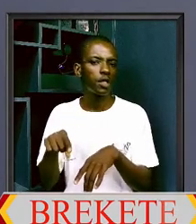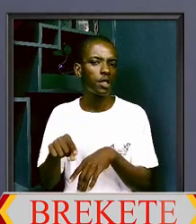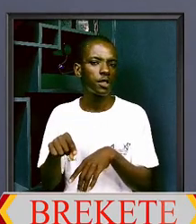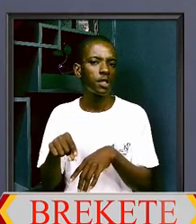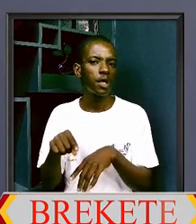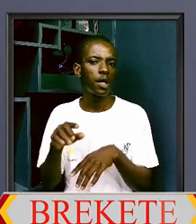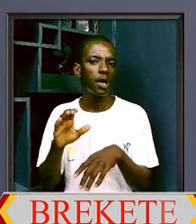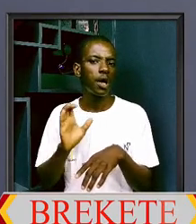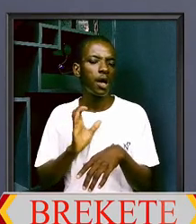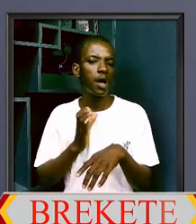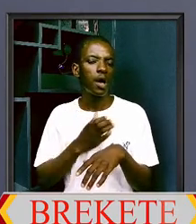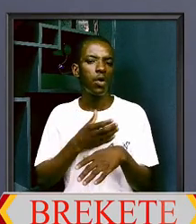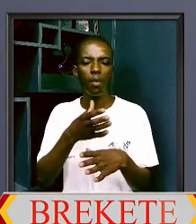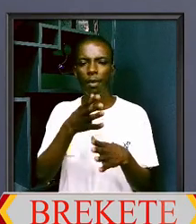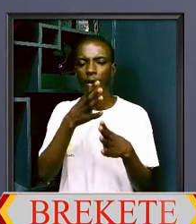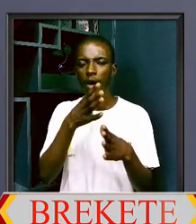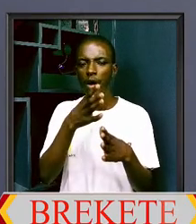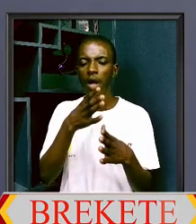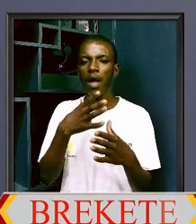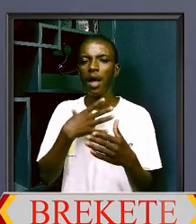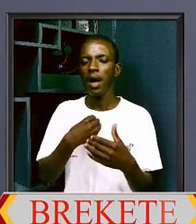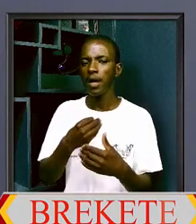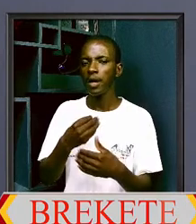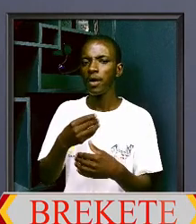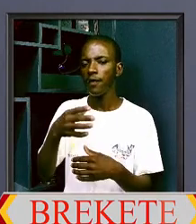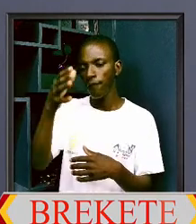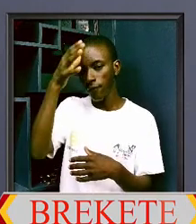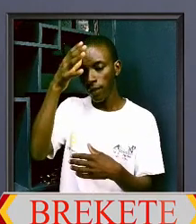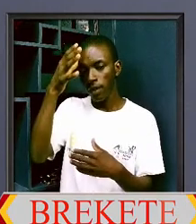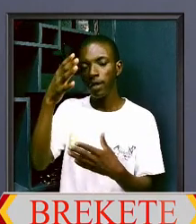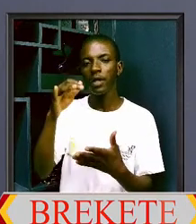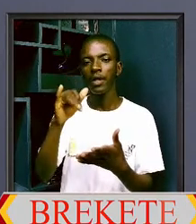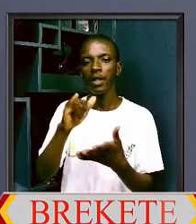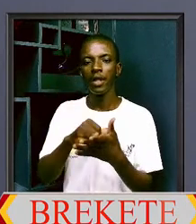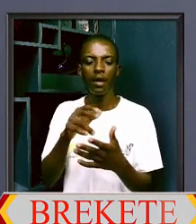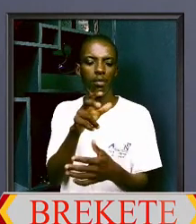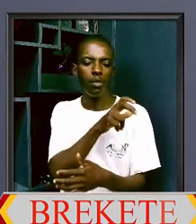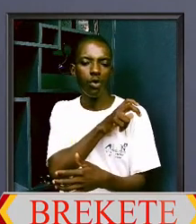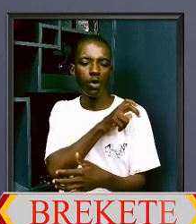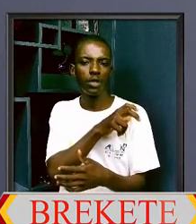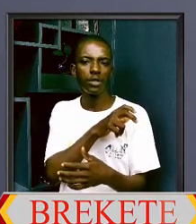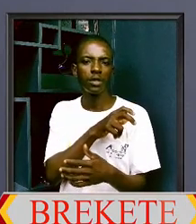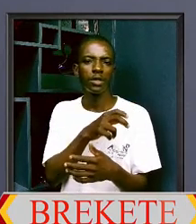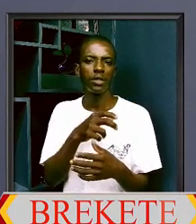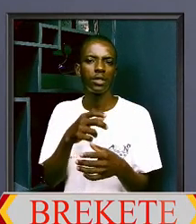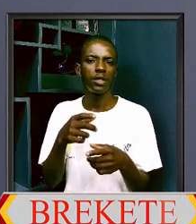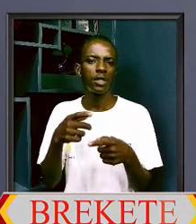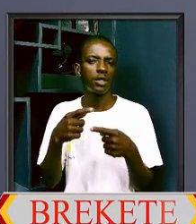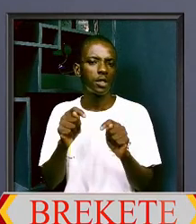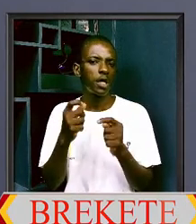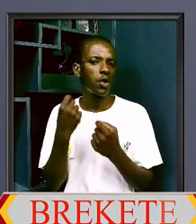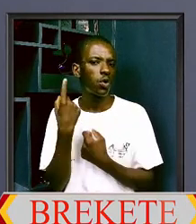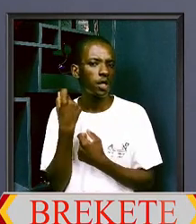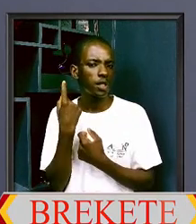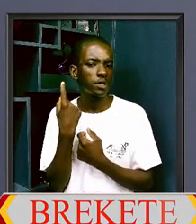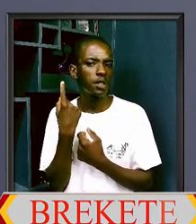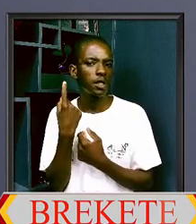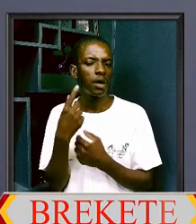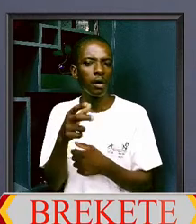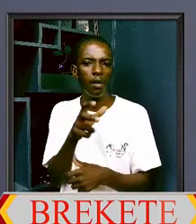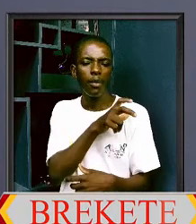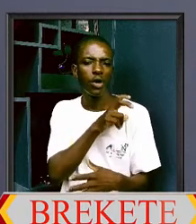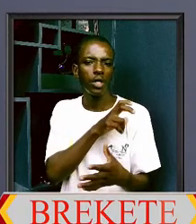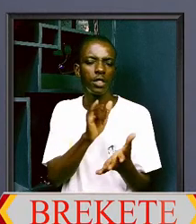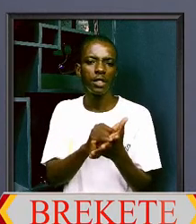our our mother and our fathers them we be police now make try understand